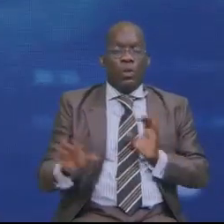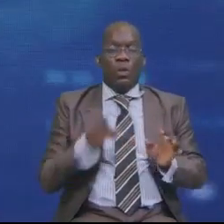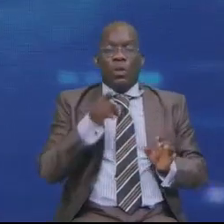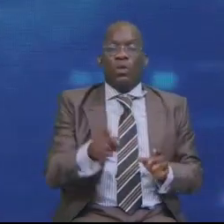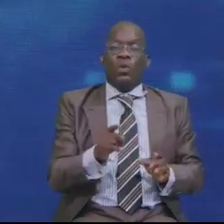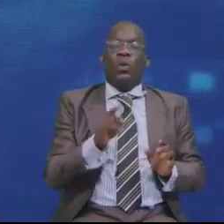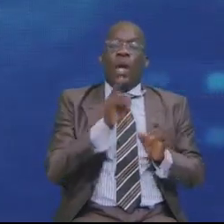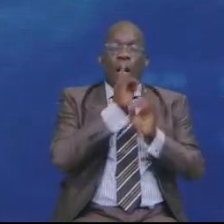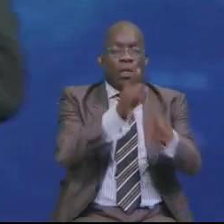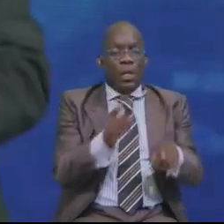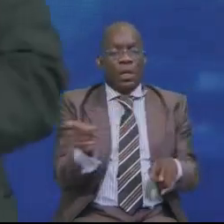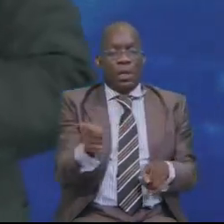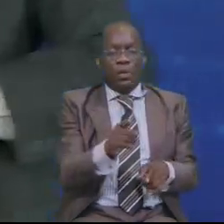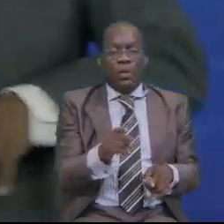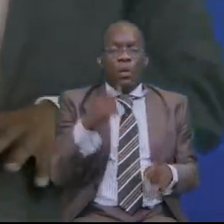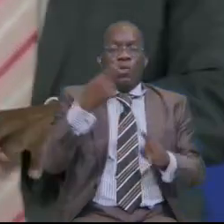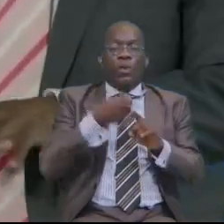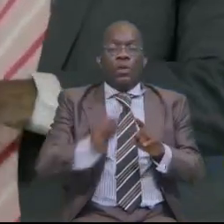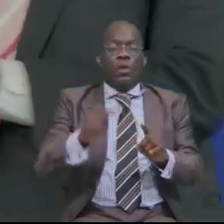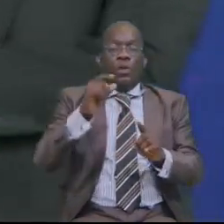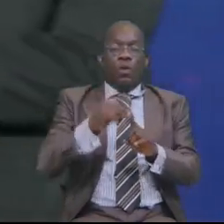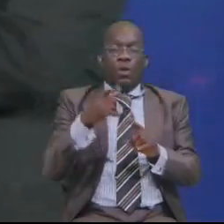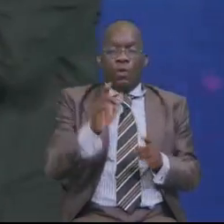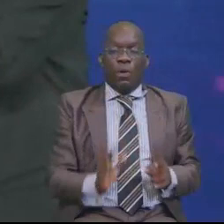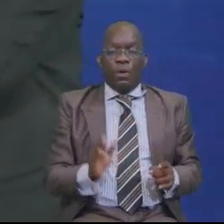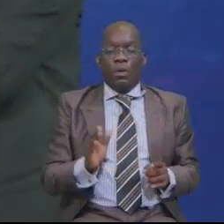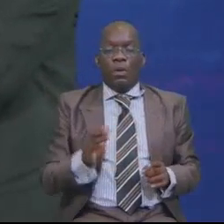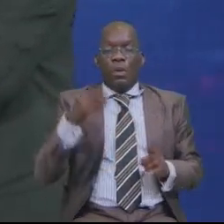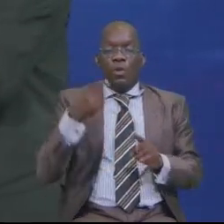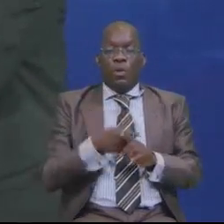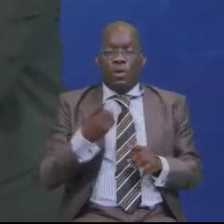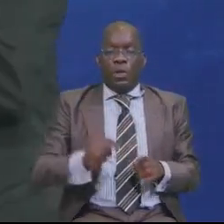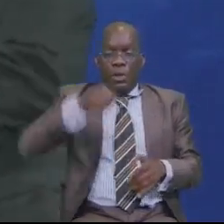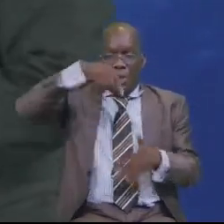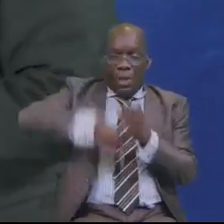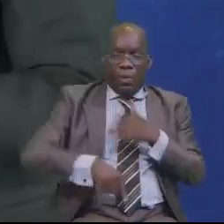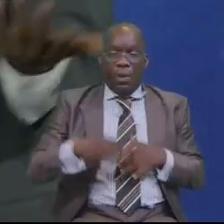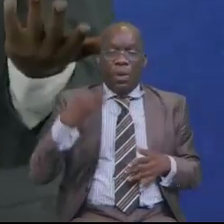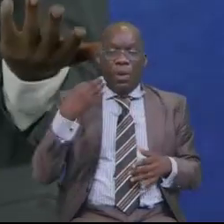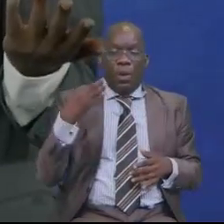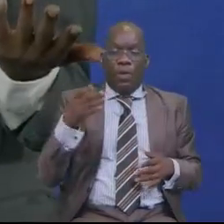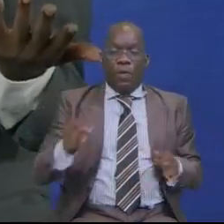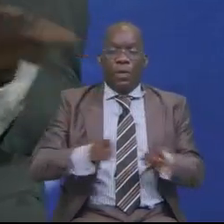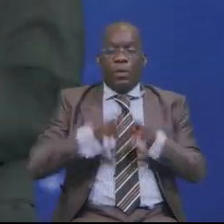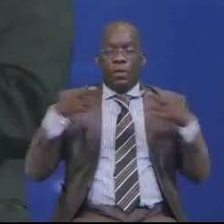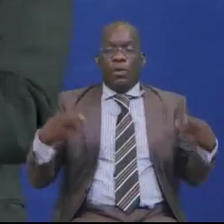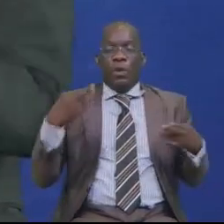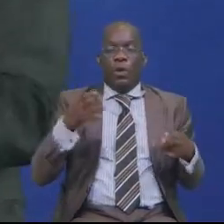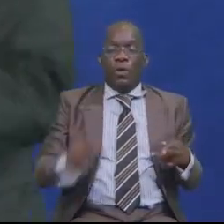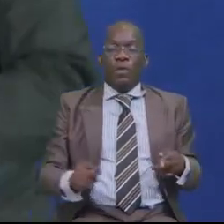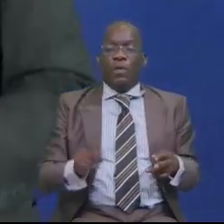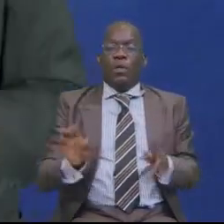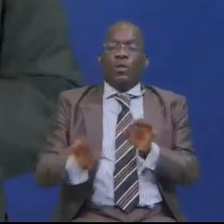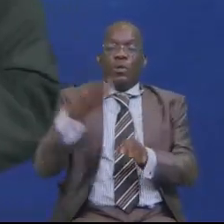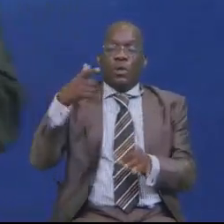the answer from the word of God and from the depth of the revelation of the Spirit of God, and then